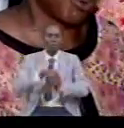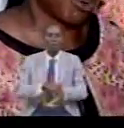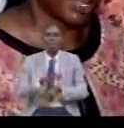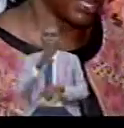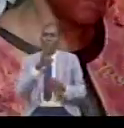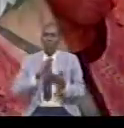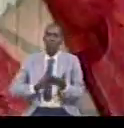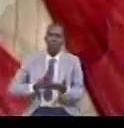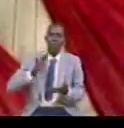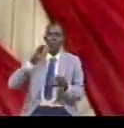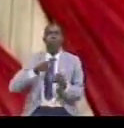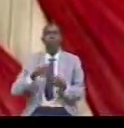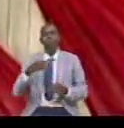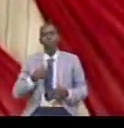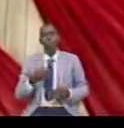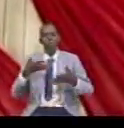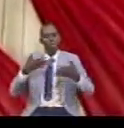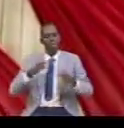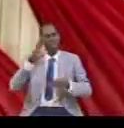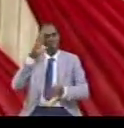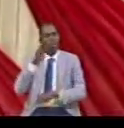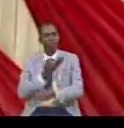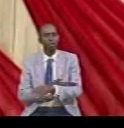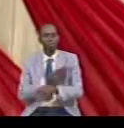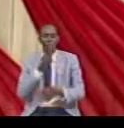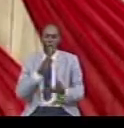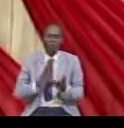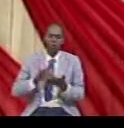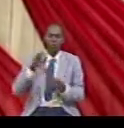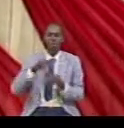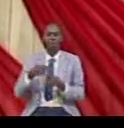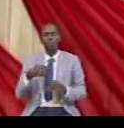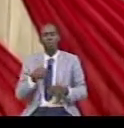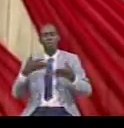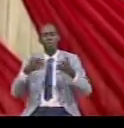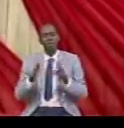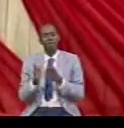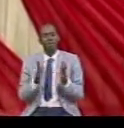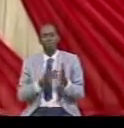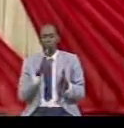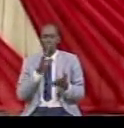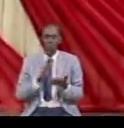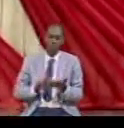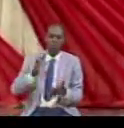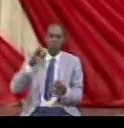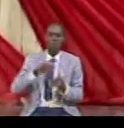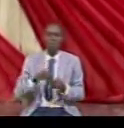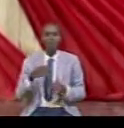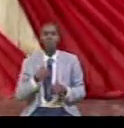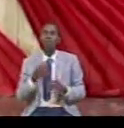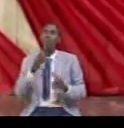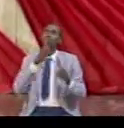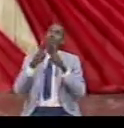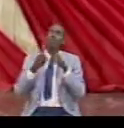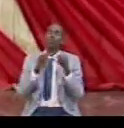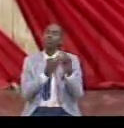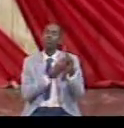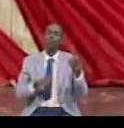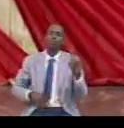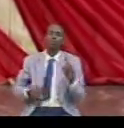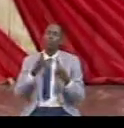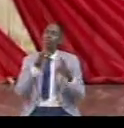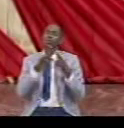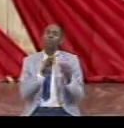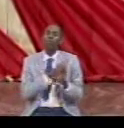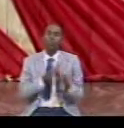glorified in me. Let the Son be glorified in me. Let Jesus be glorified in me. Tell the Lord, tell the Lord, tell the Lord